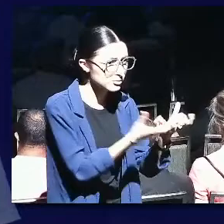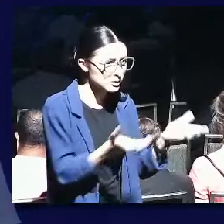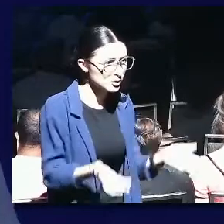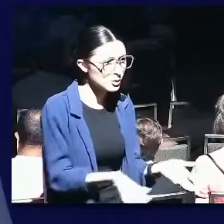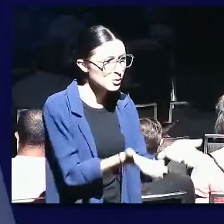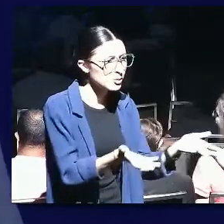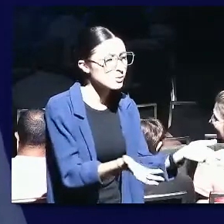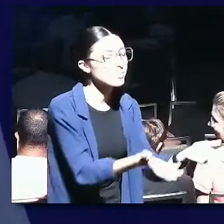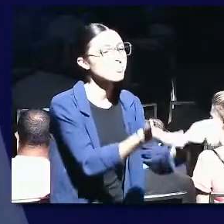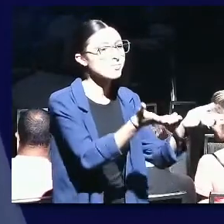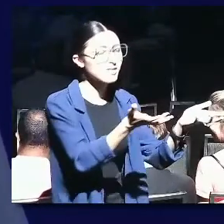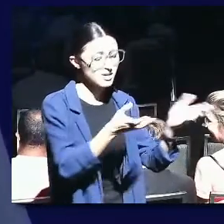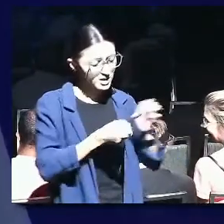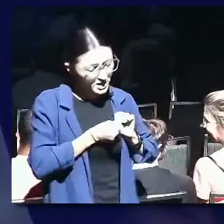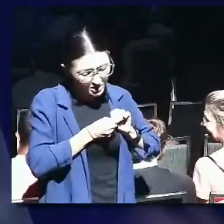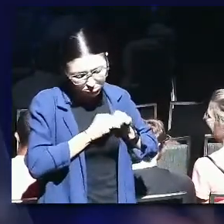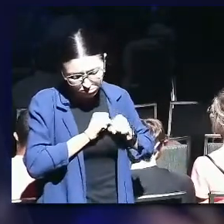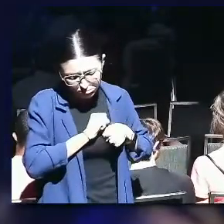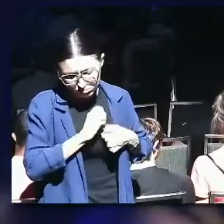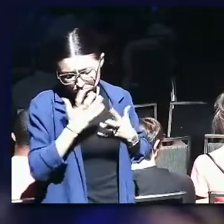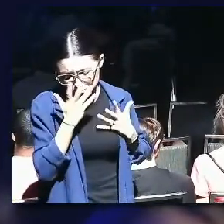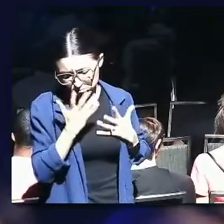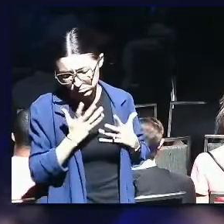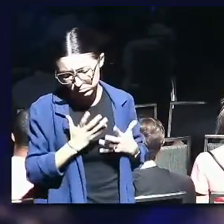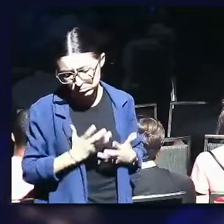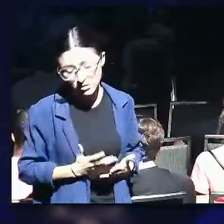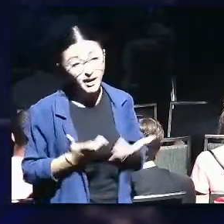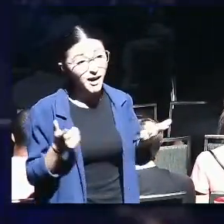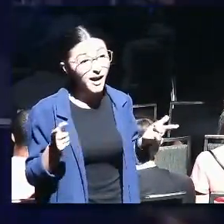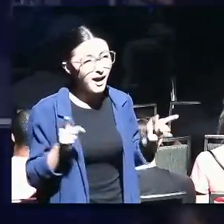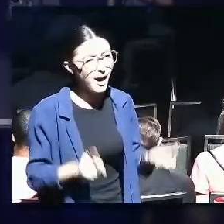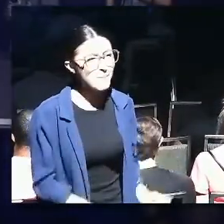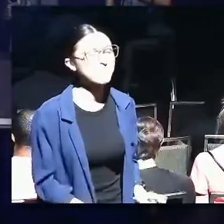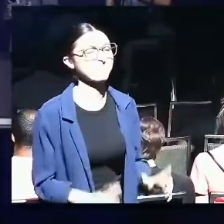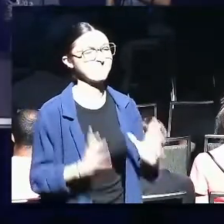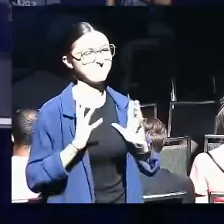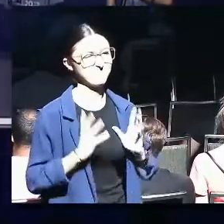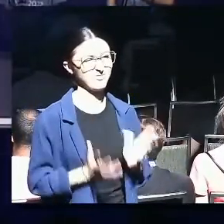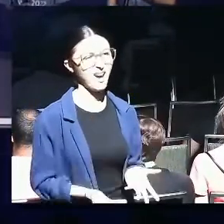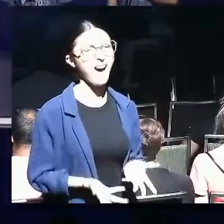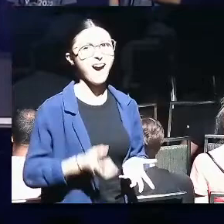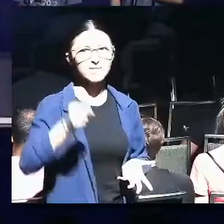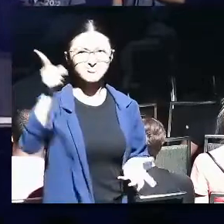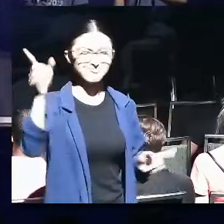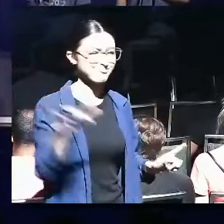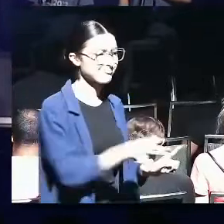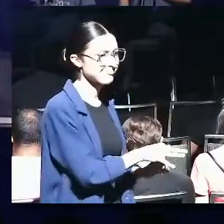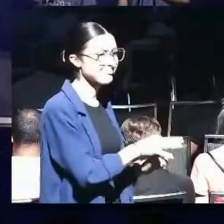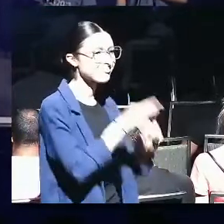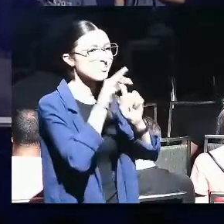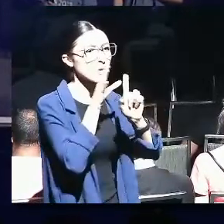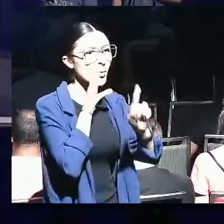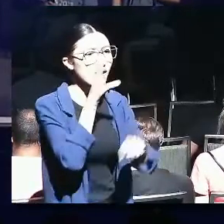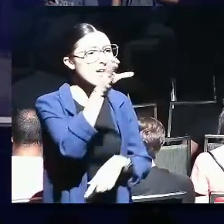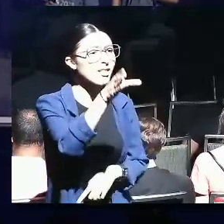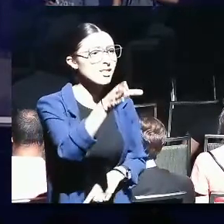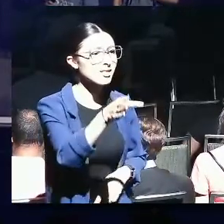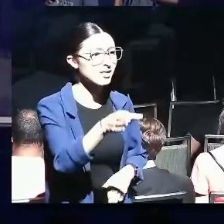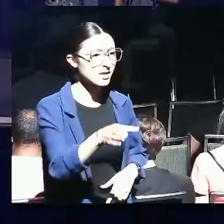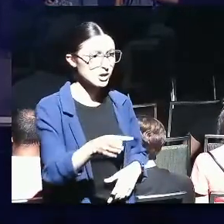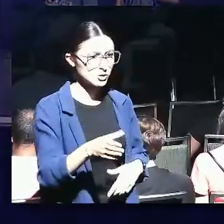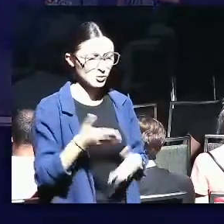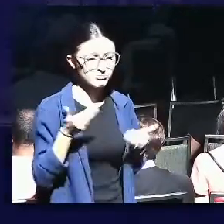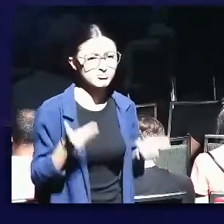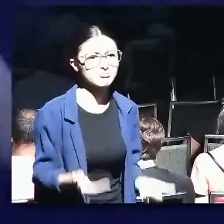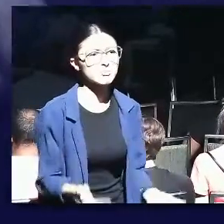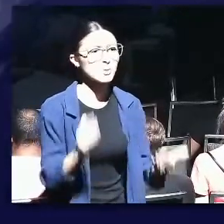broken on the ground, you will be found. So let the sun come streaming in,